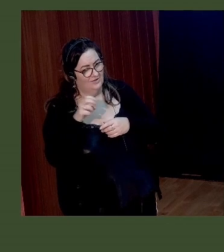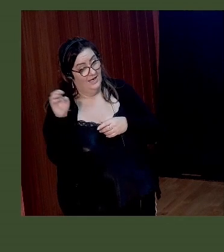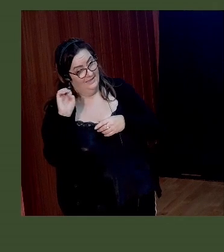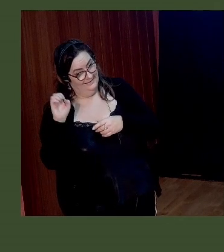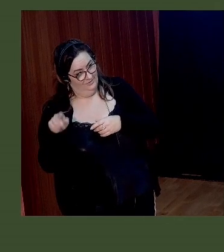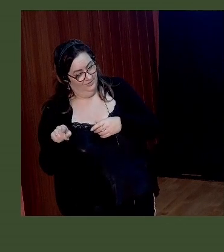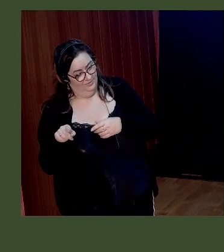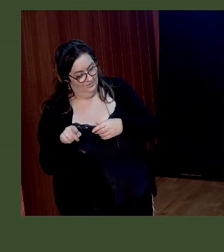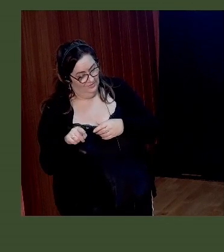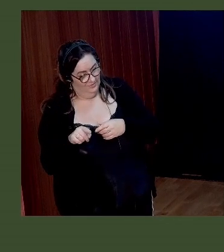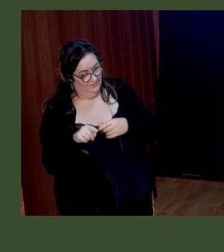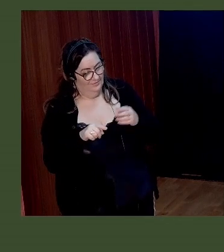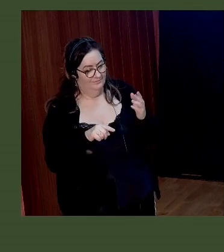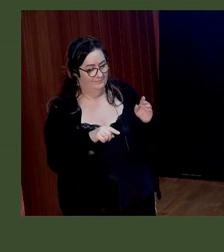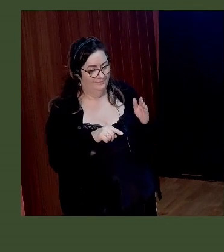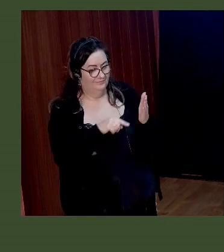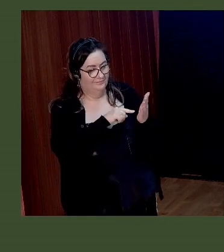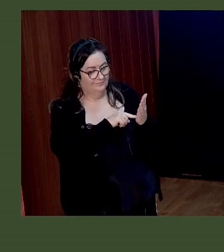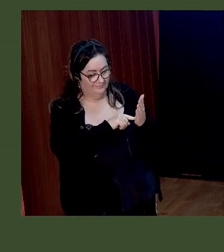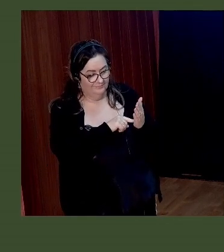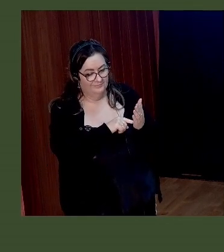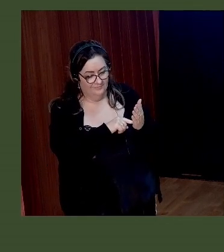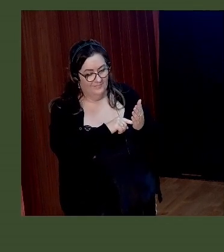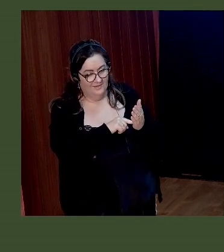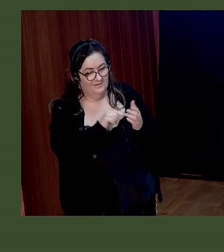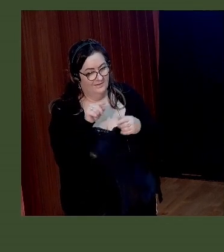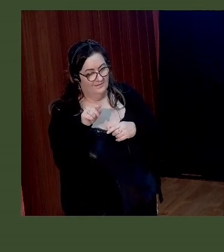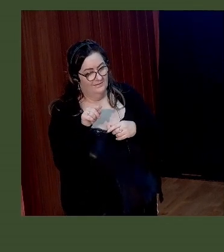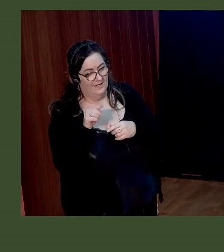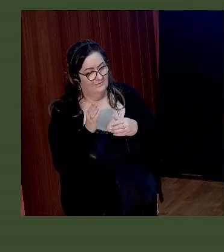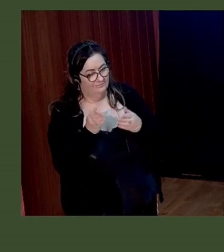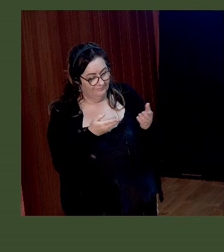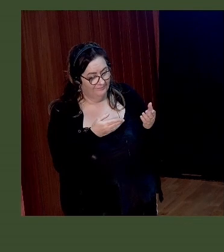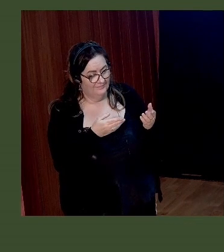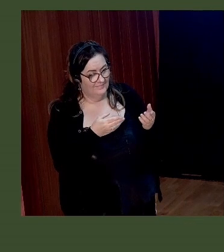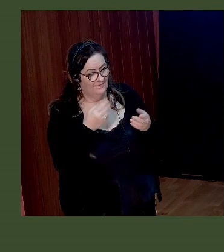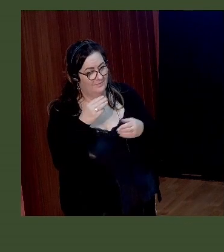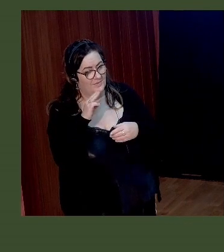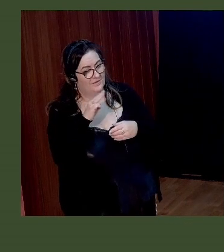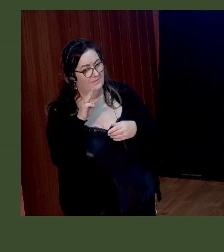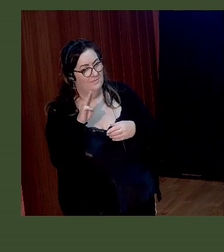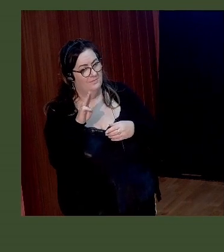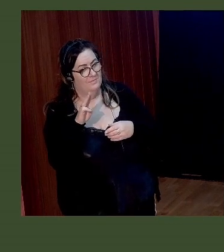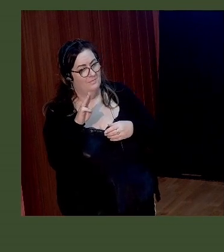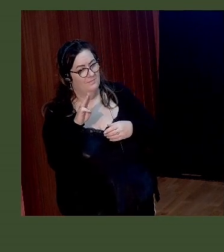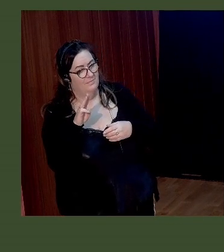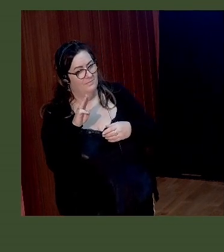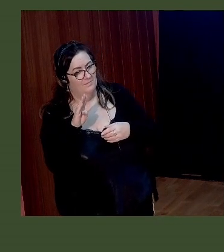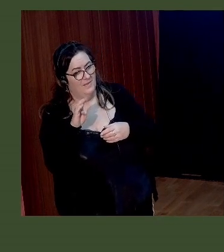English. The version Seerstadt had been introduced at the suggestion of Pierce Baseley,